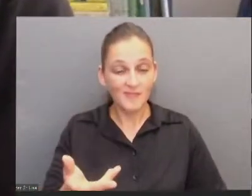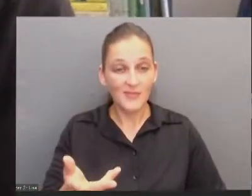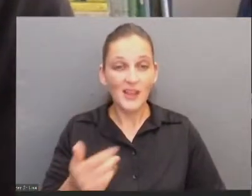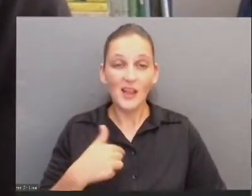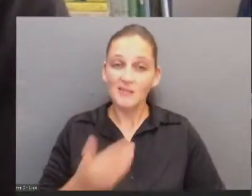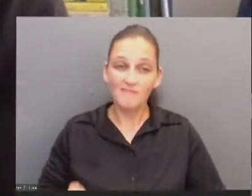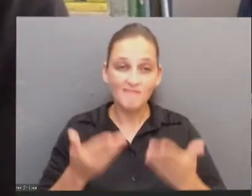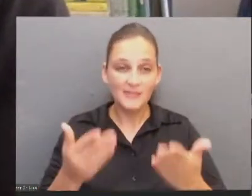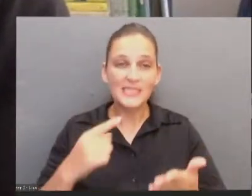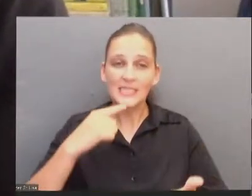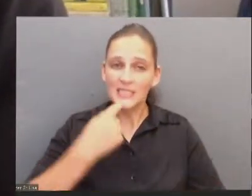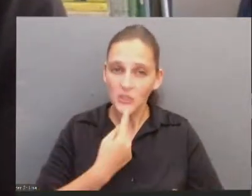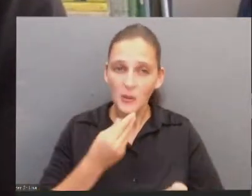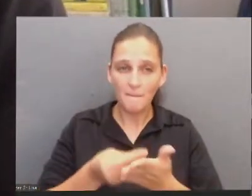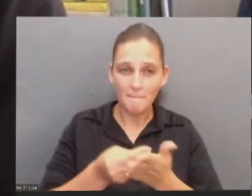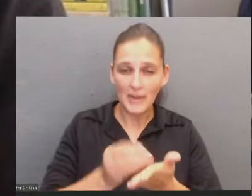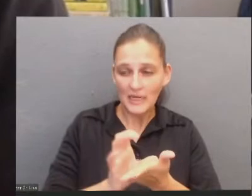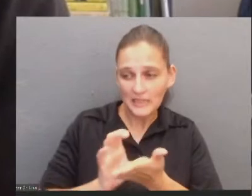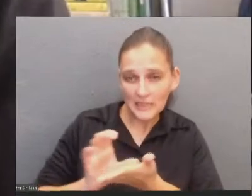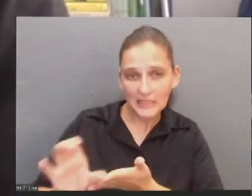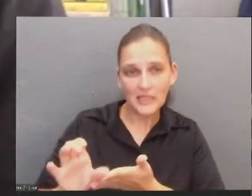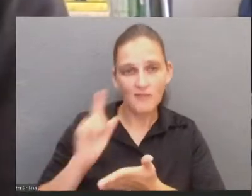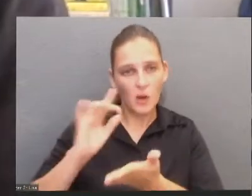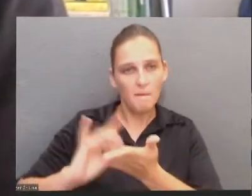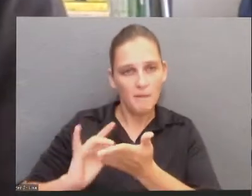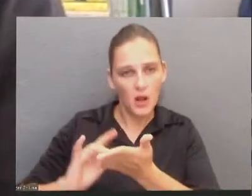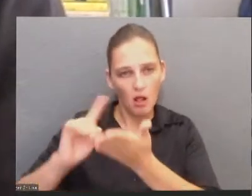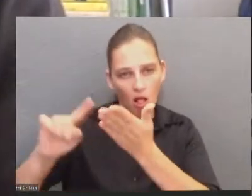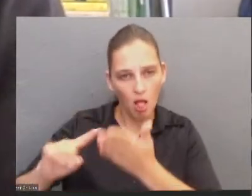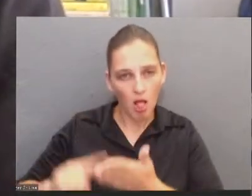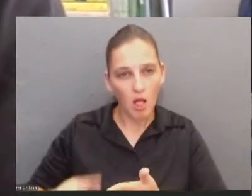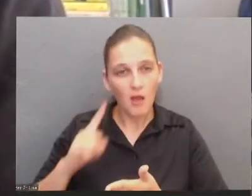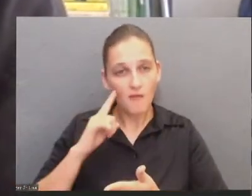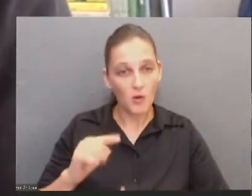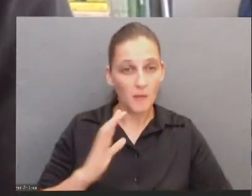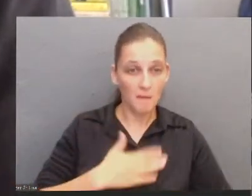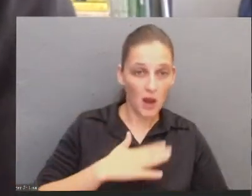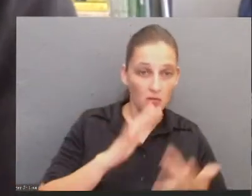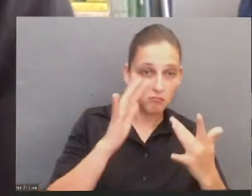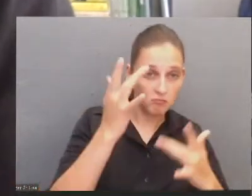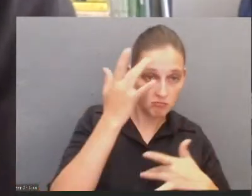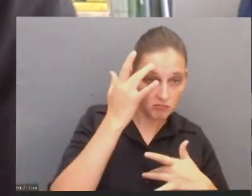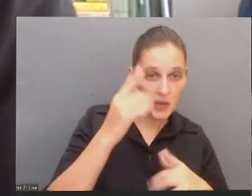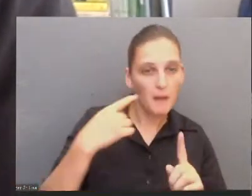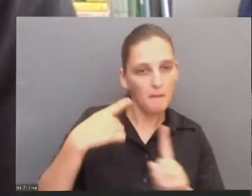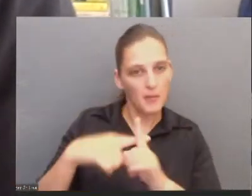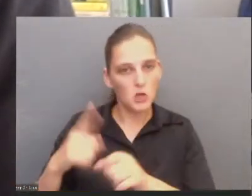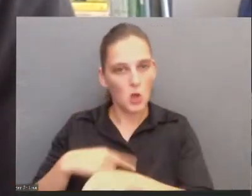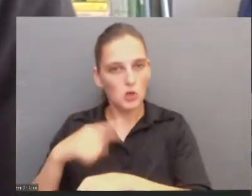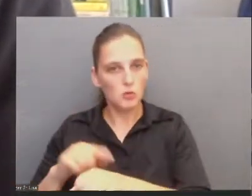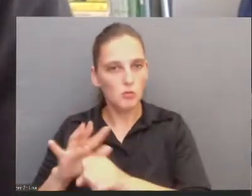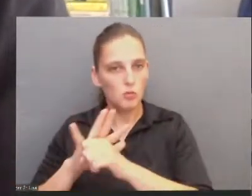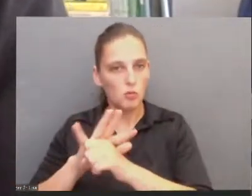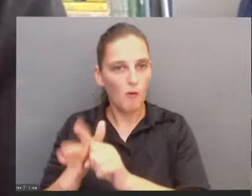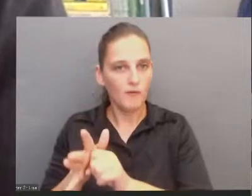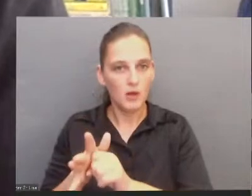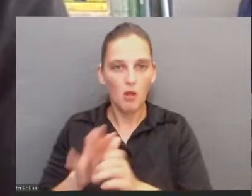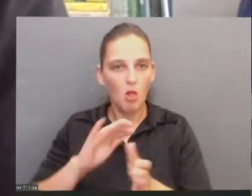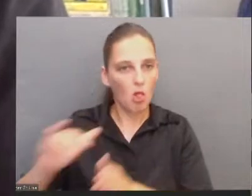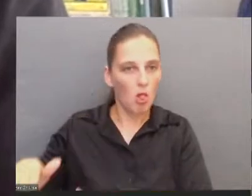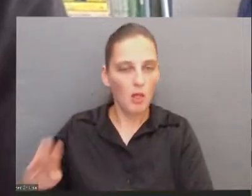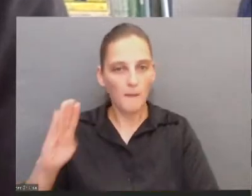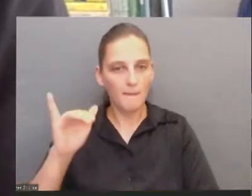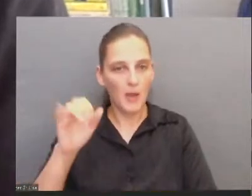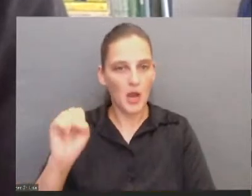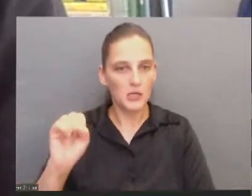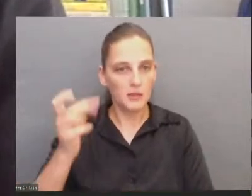education around ME and long COVID and unconscious bias. These medical education interventions